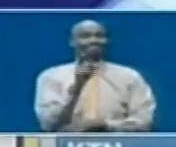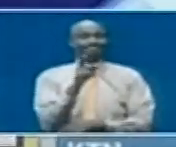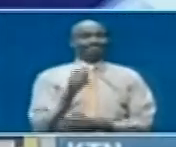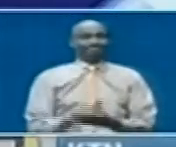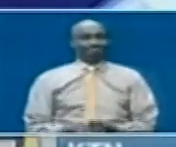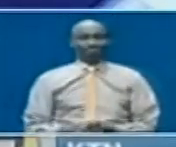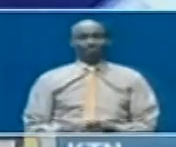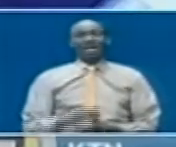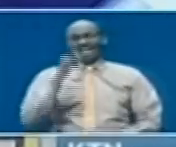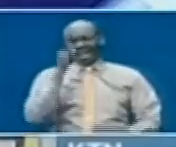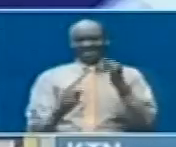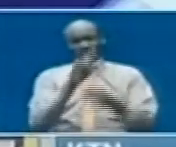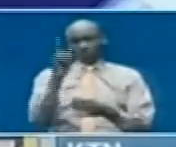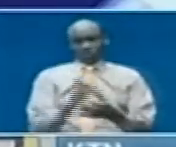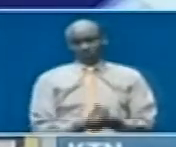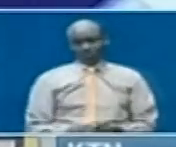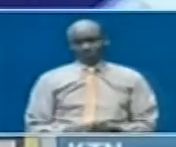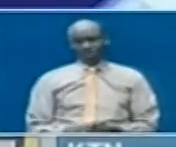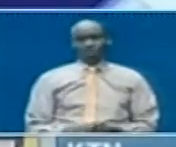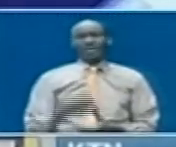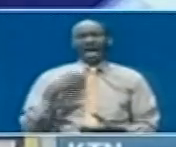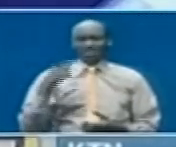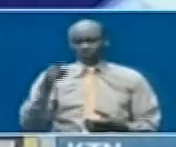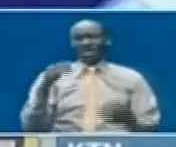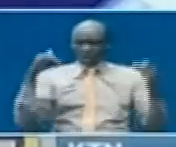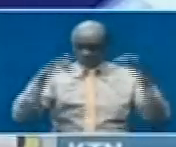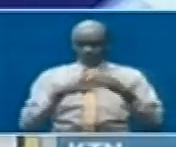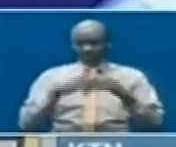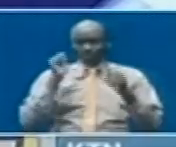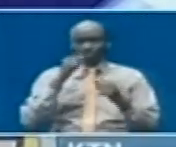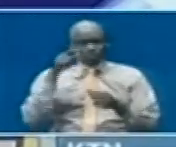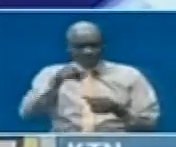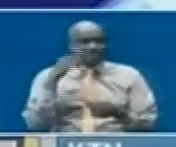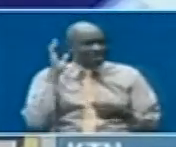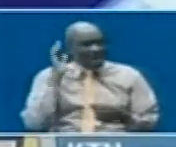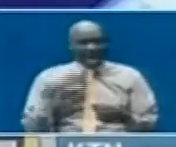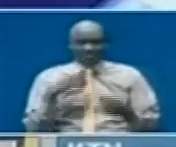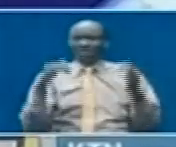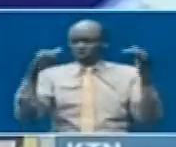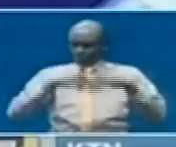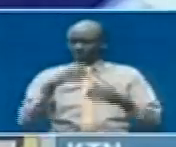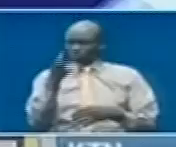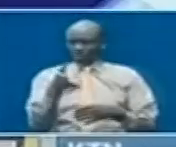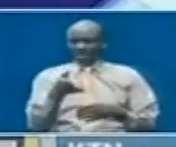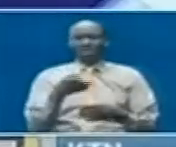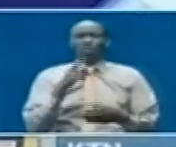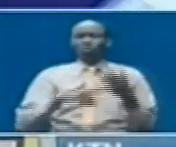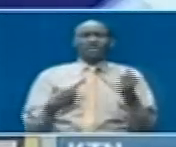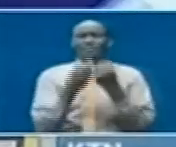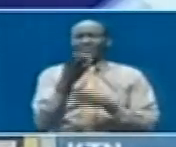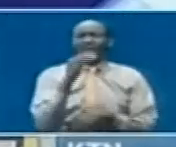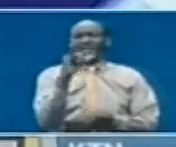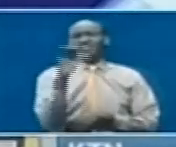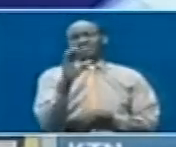Edith, very last question. There was a status conference today. Would you kindly update us on what exactly happened today at the